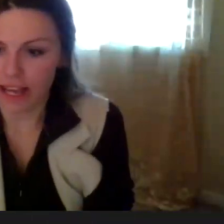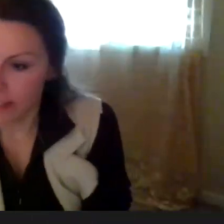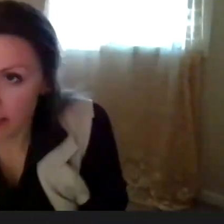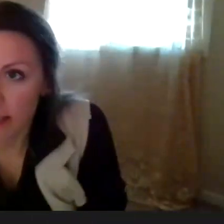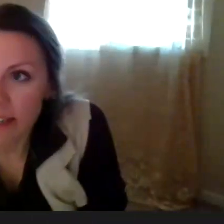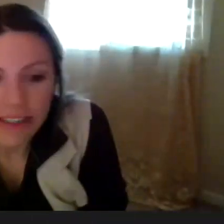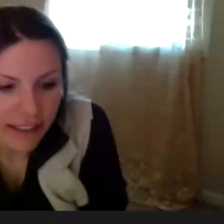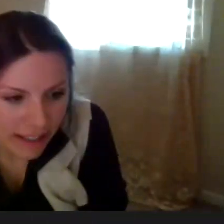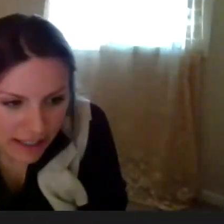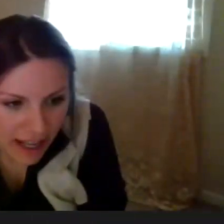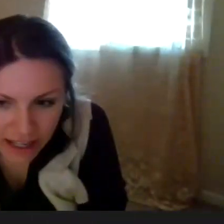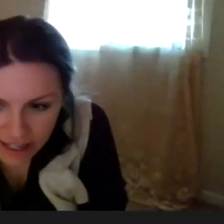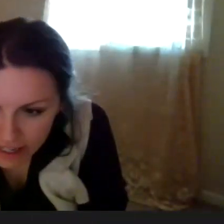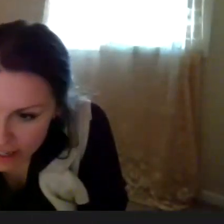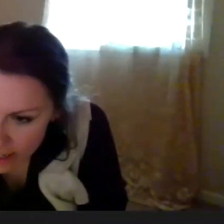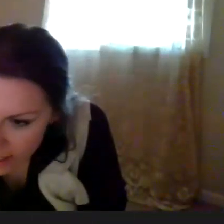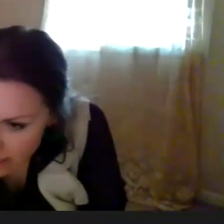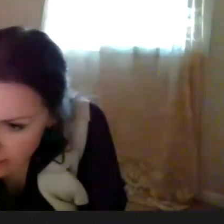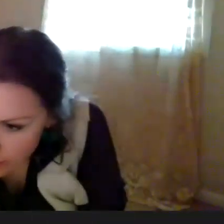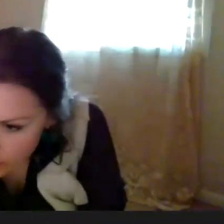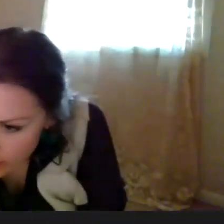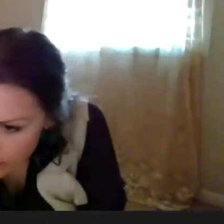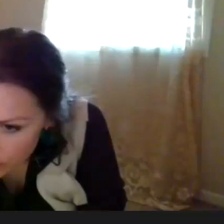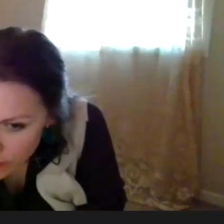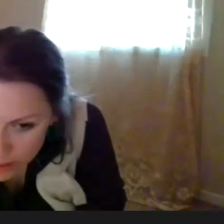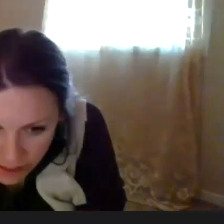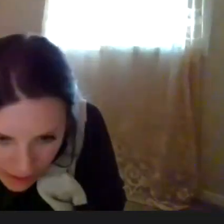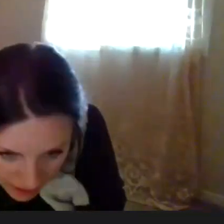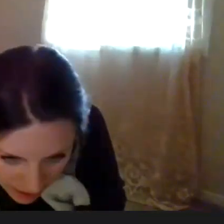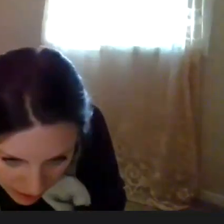Yes. Let's see, hold on 1 second here.